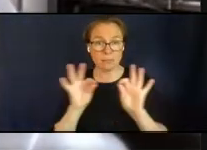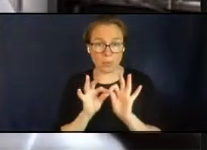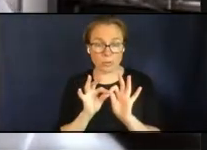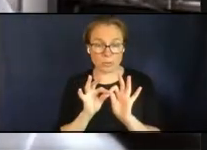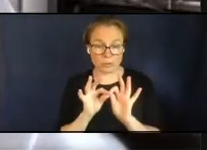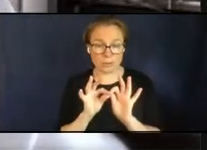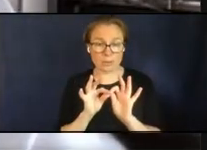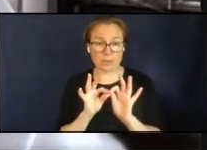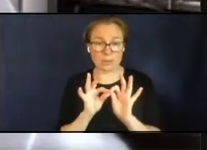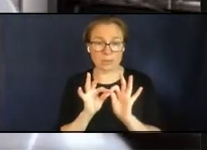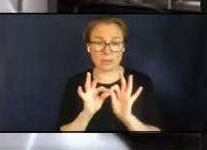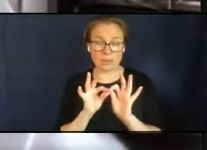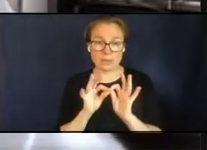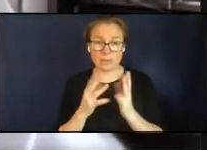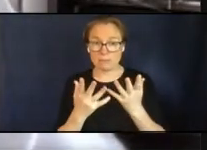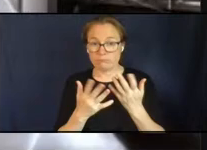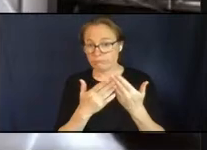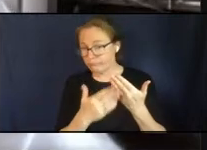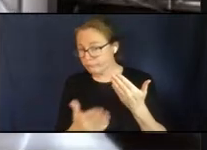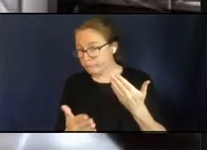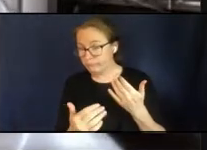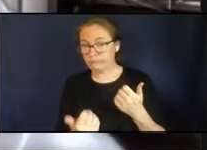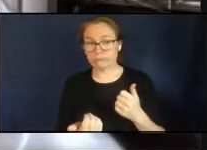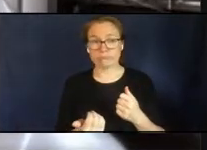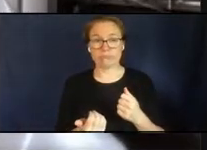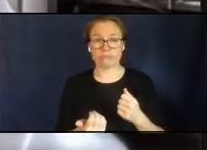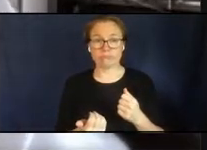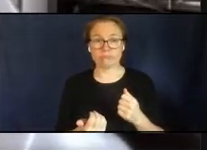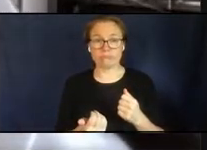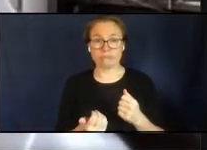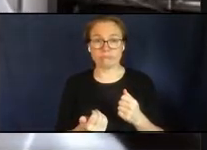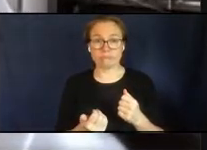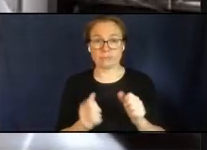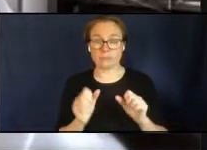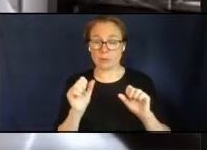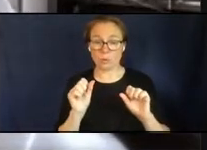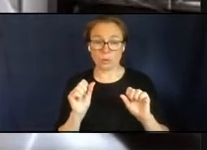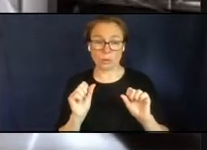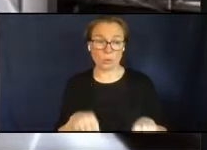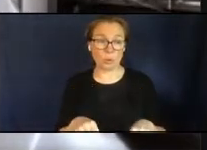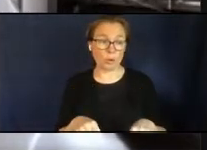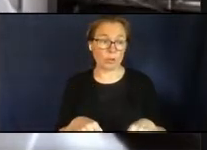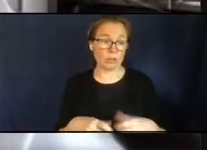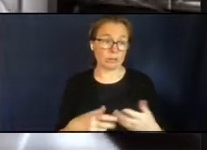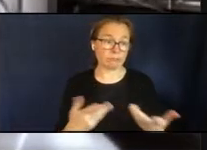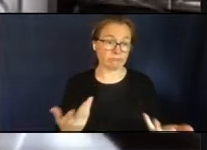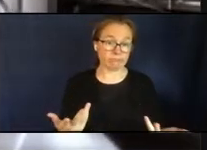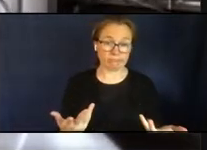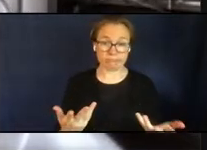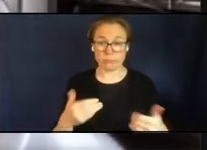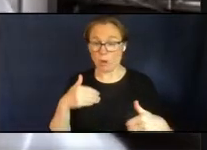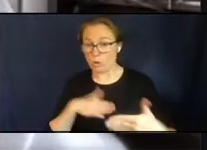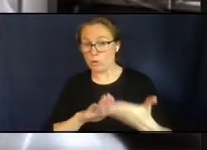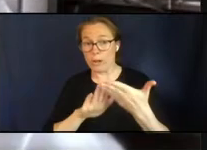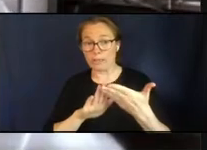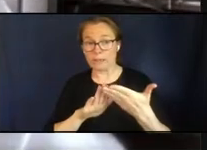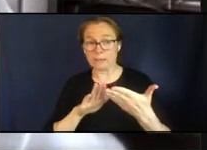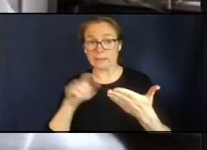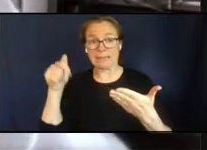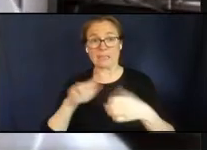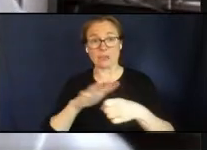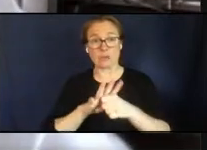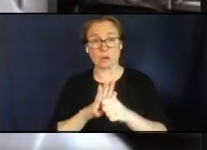continue to move forward, that we are able to pivot to address what is still a chronic crisis of health disparities in